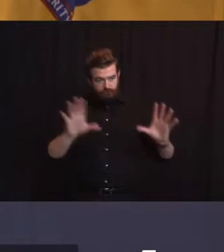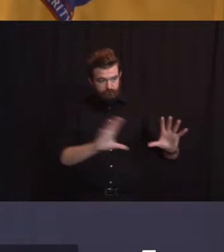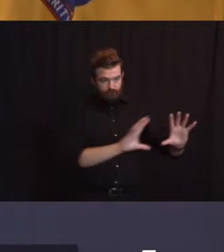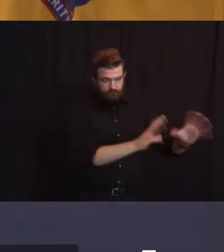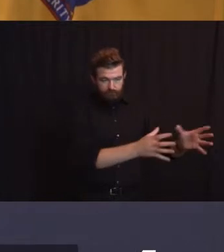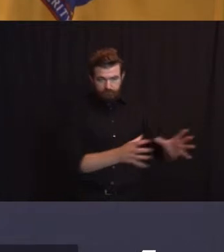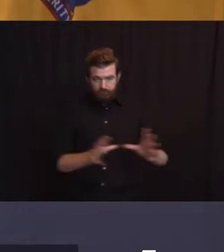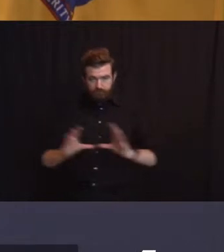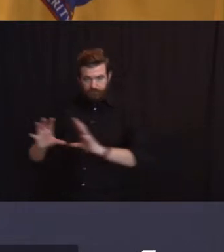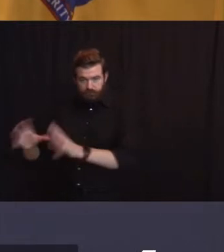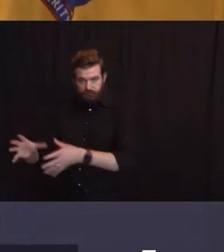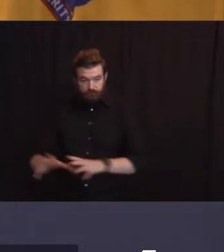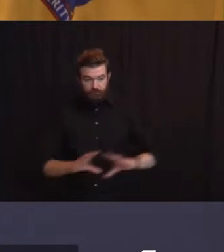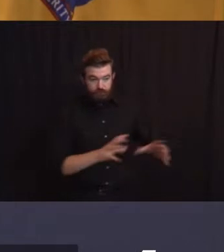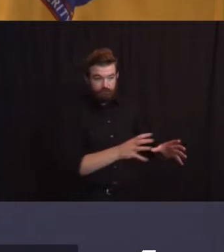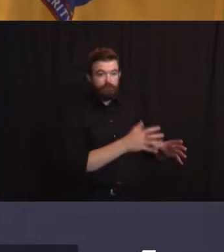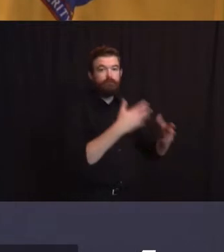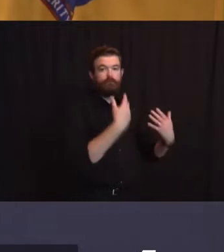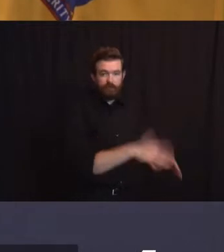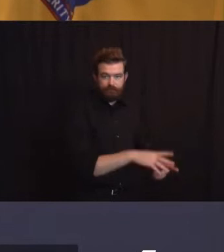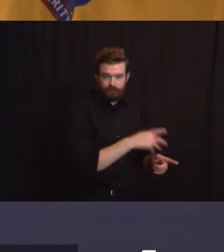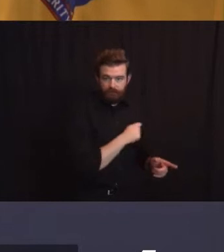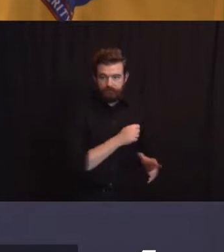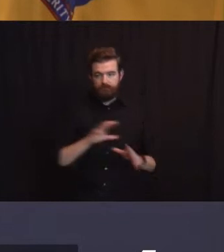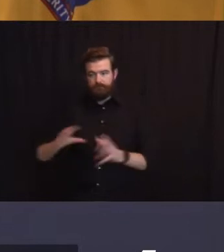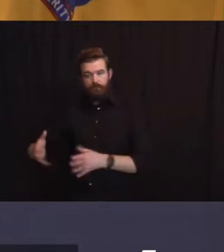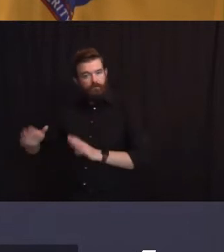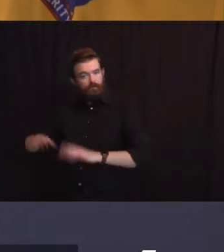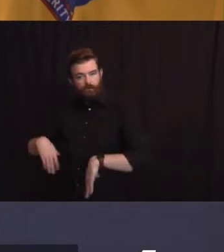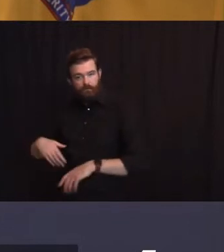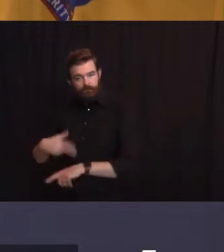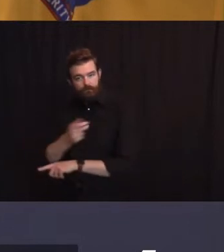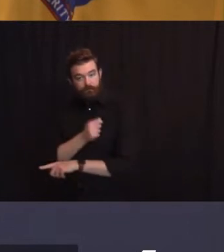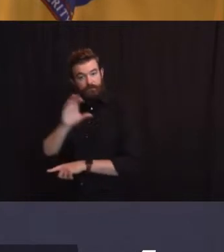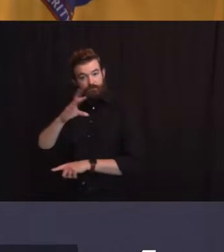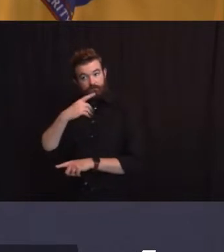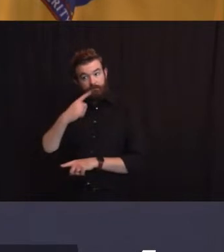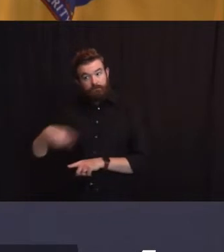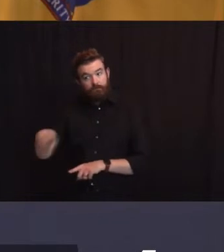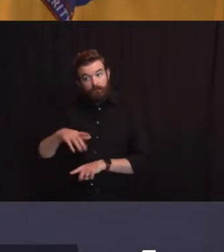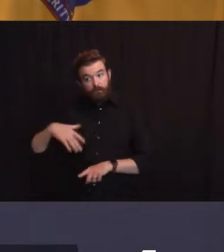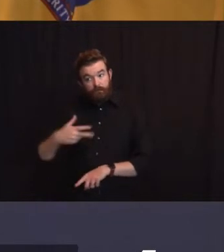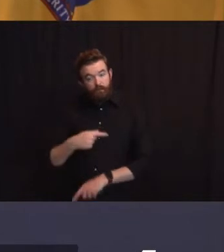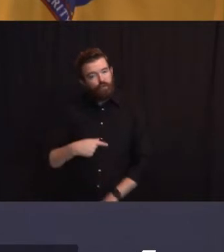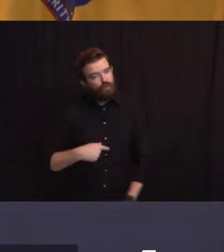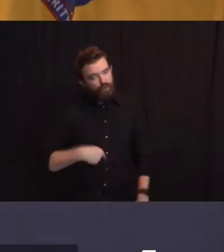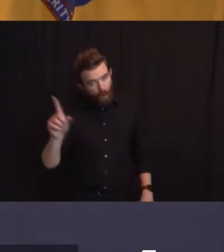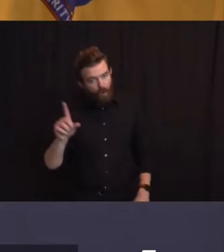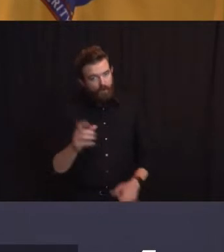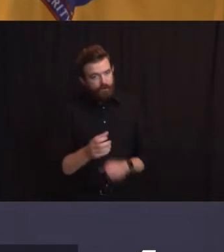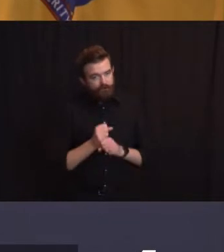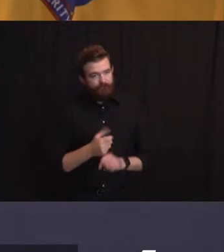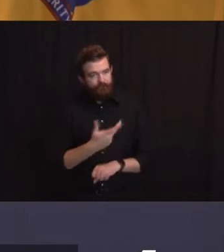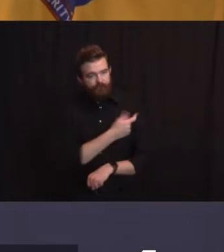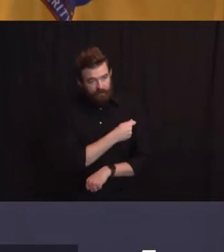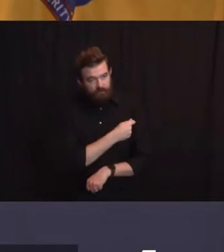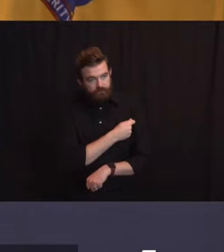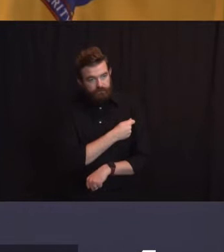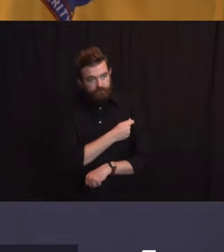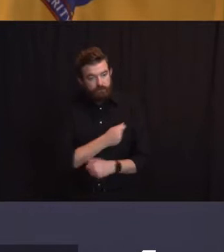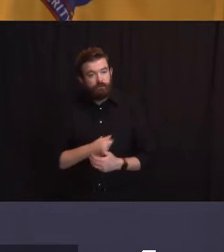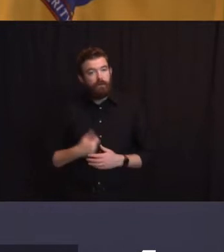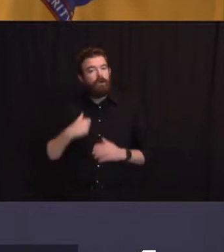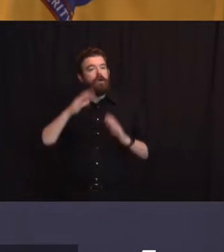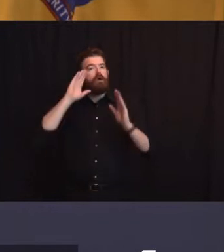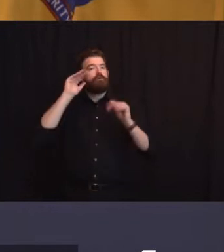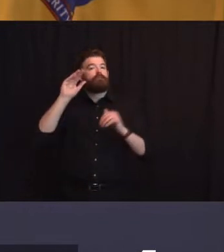to this in one of the questions that Dave asked. I had expected the 6-foot relaxation was